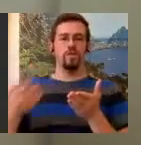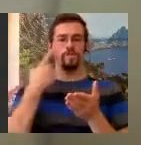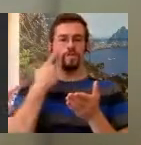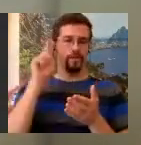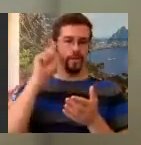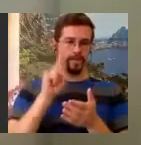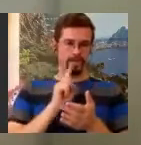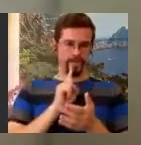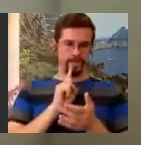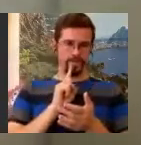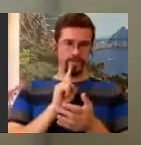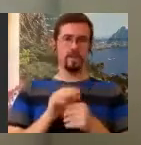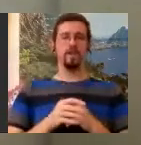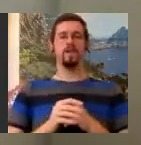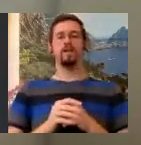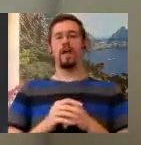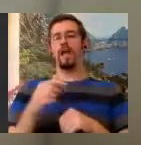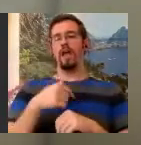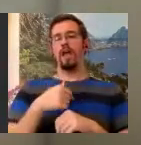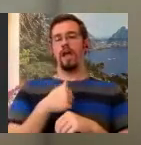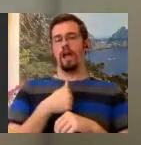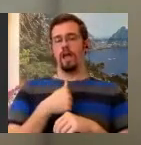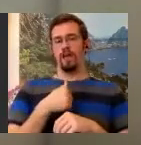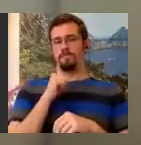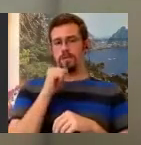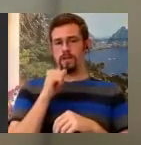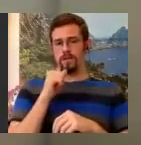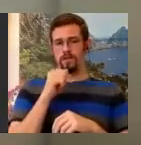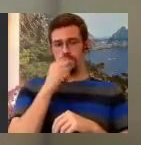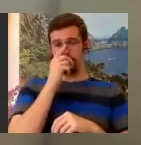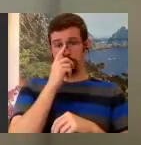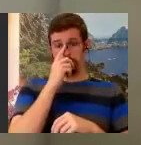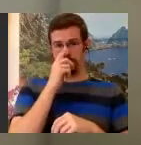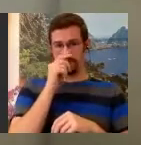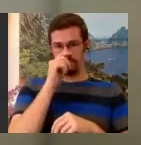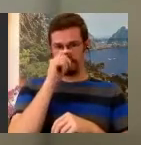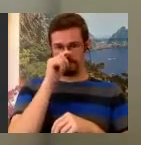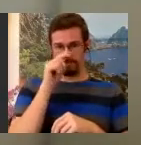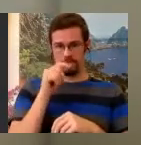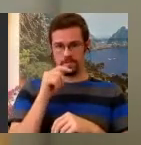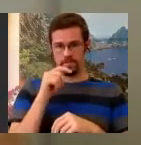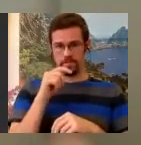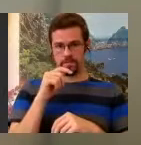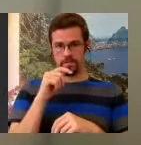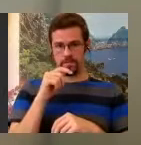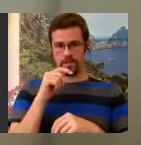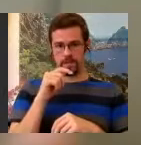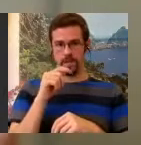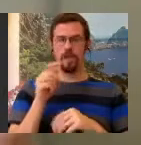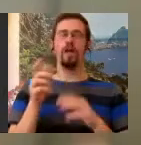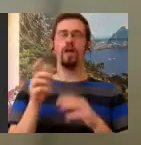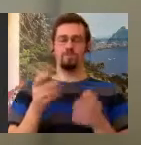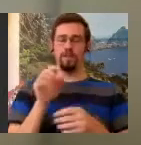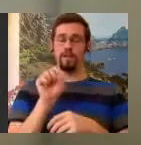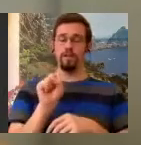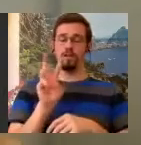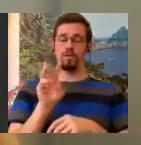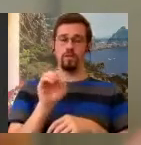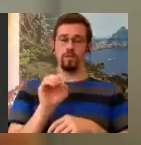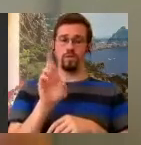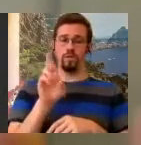I invented the acronym, but also because SWORD is a